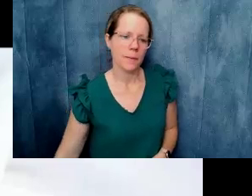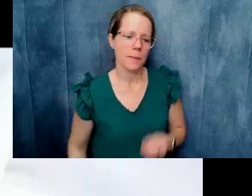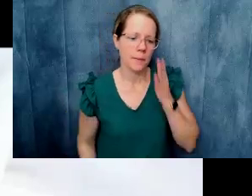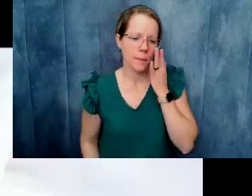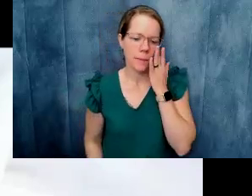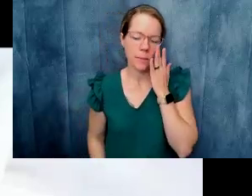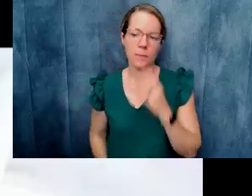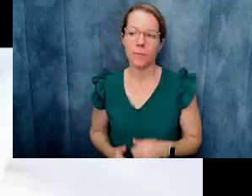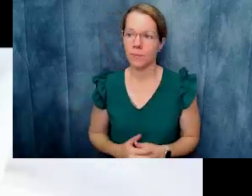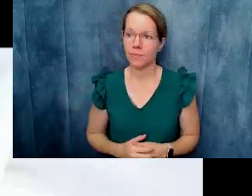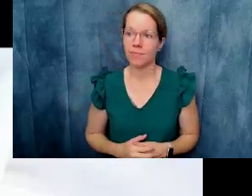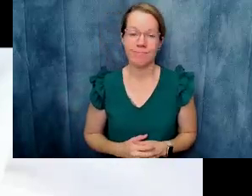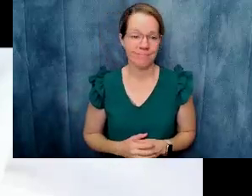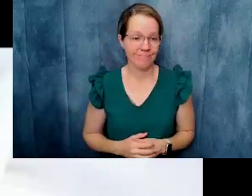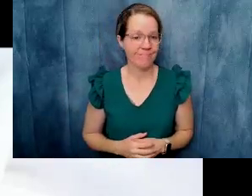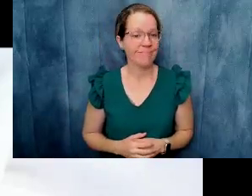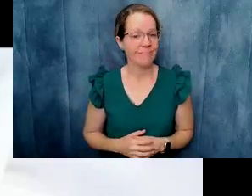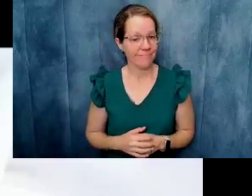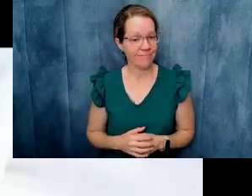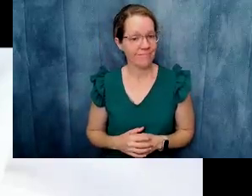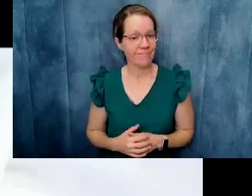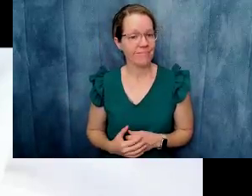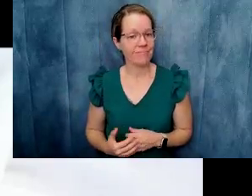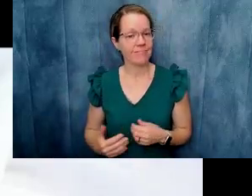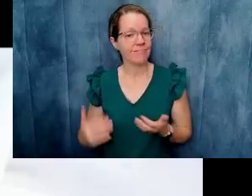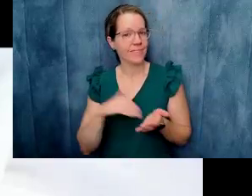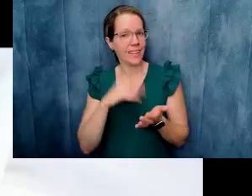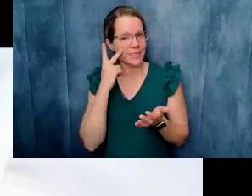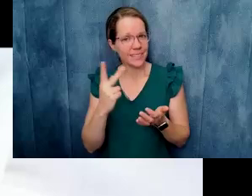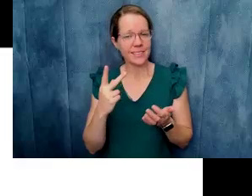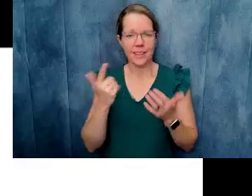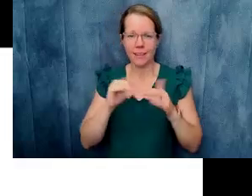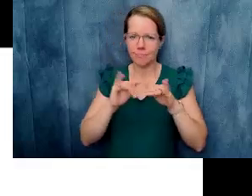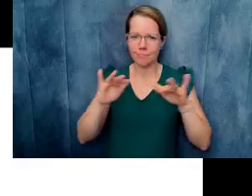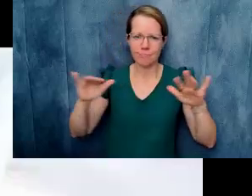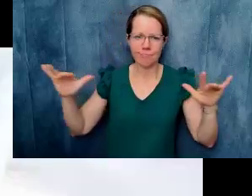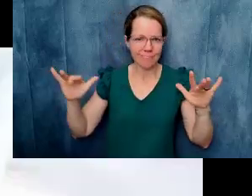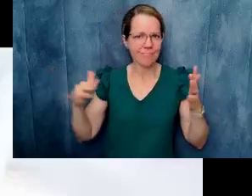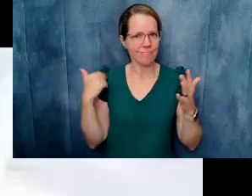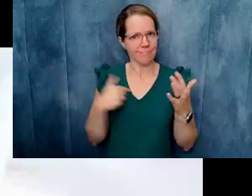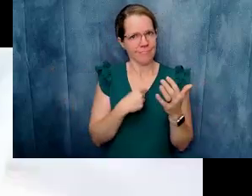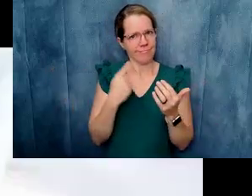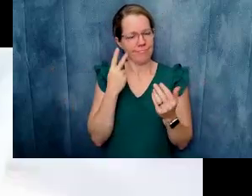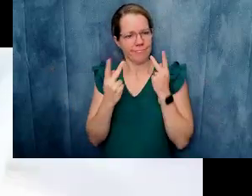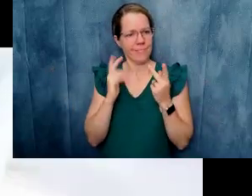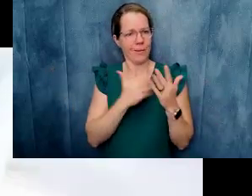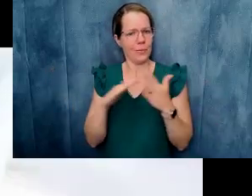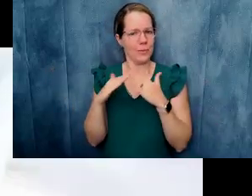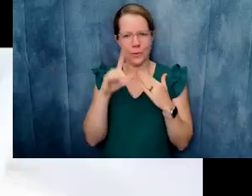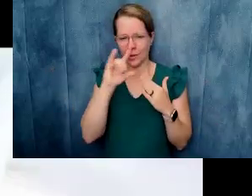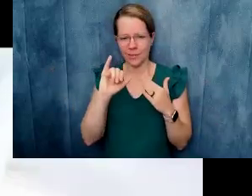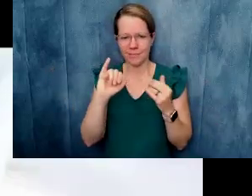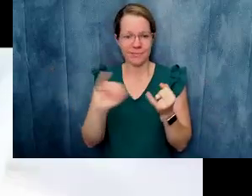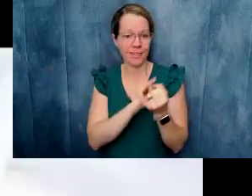Again, you can see in a continuum, and I encourage people to be in community and process what's coming to them throughout the day. The last of the